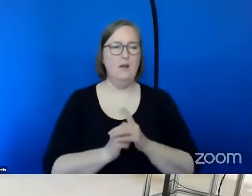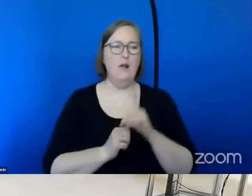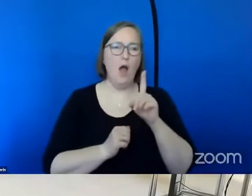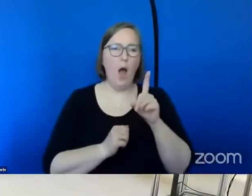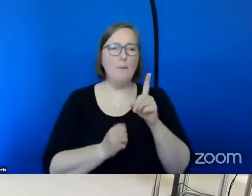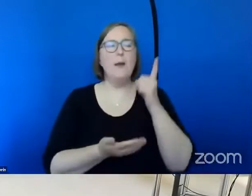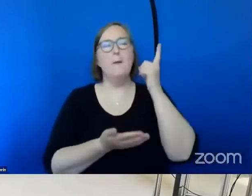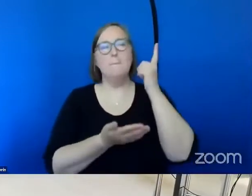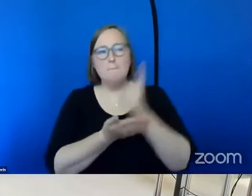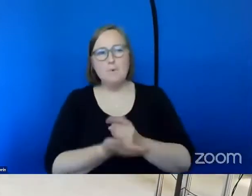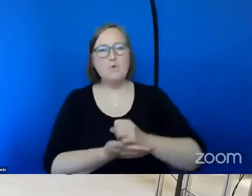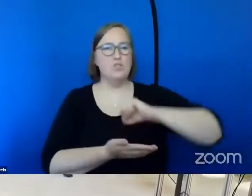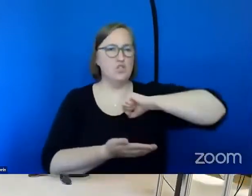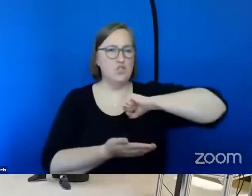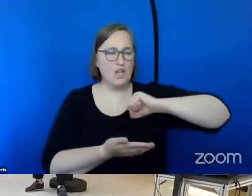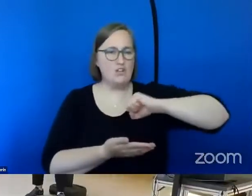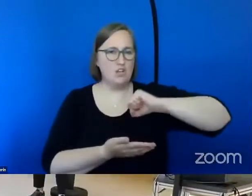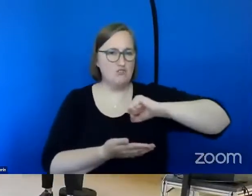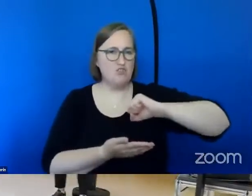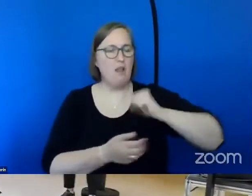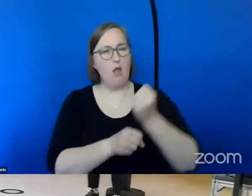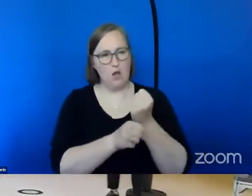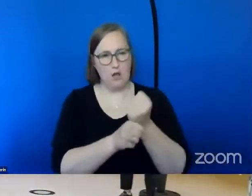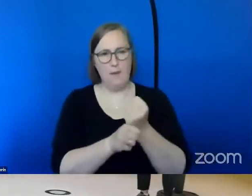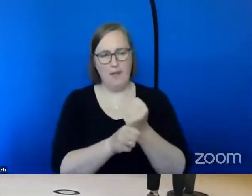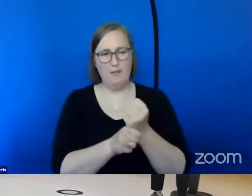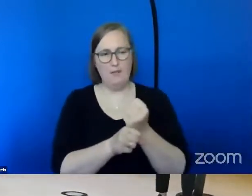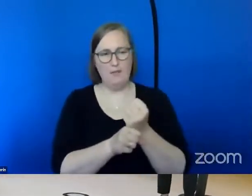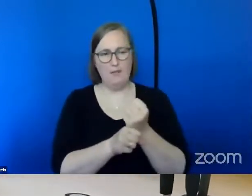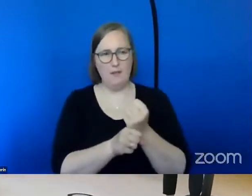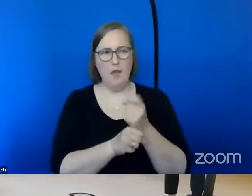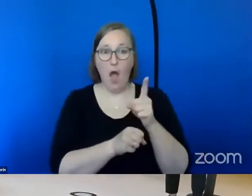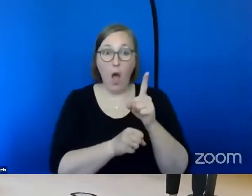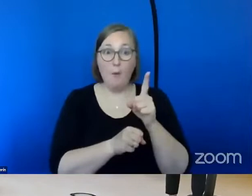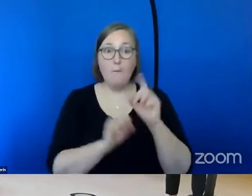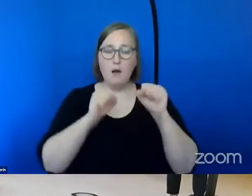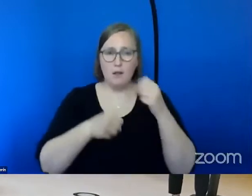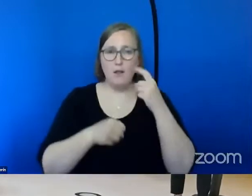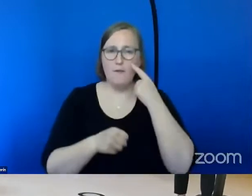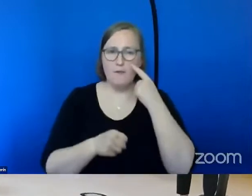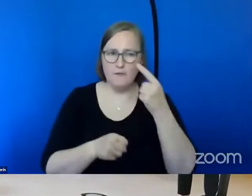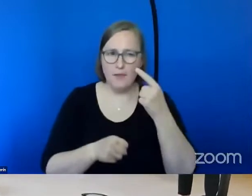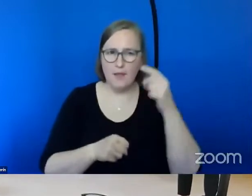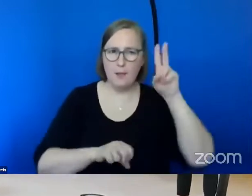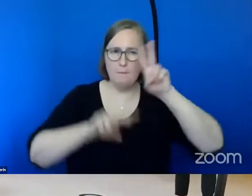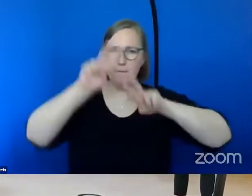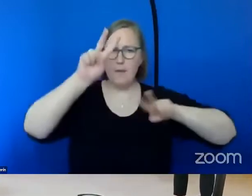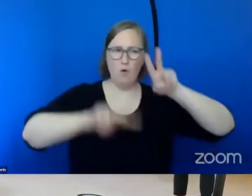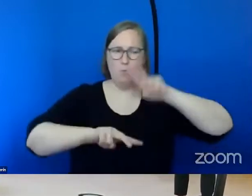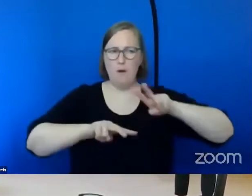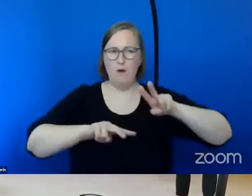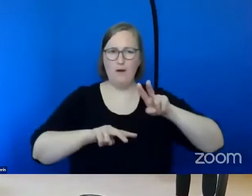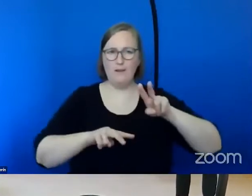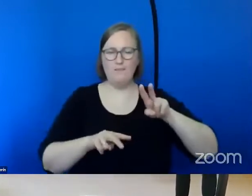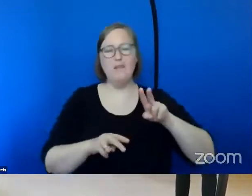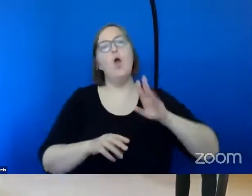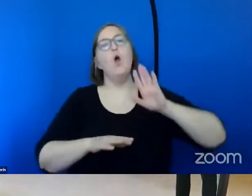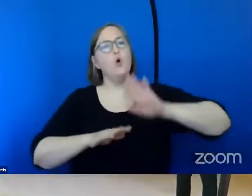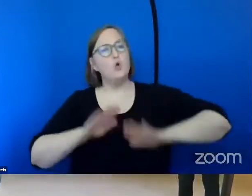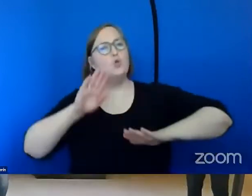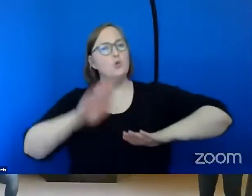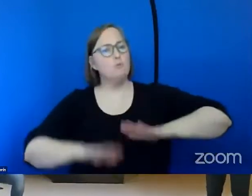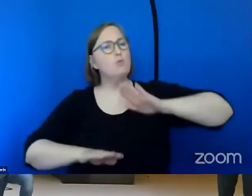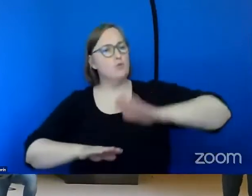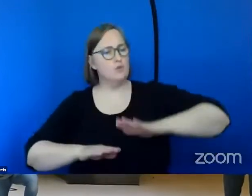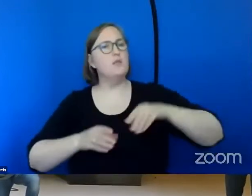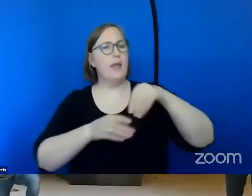flow and tempo here. Yes, he prepares his objects very well, so it's then easier for him to move them. And we